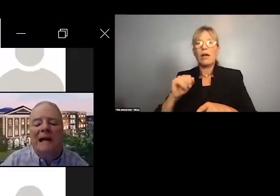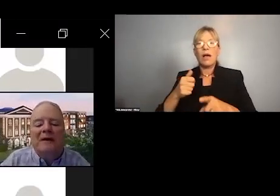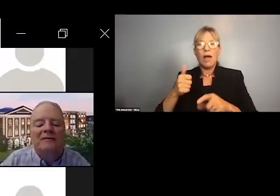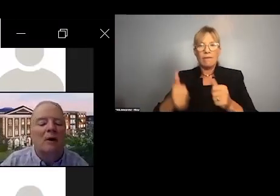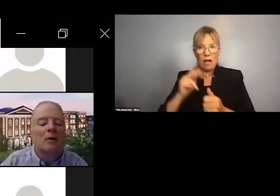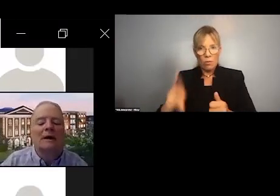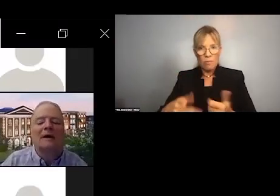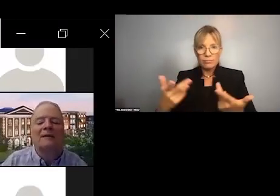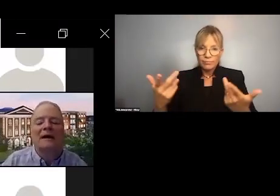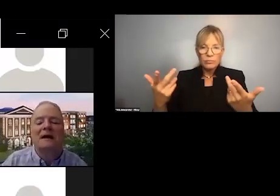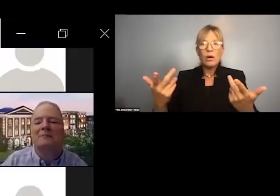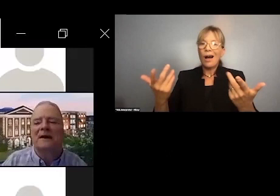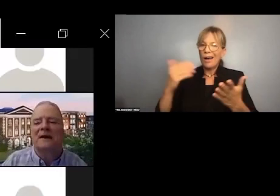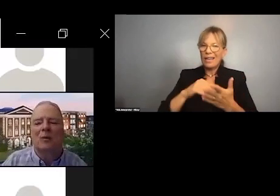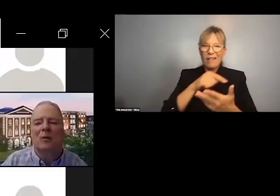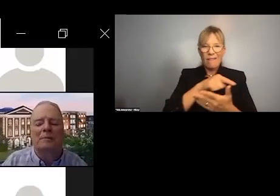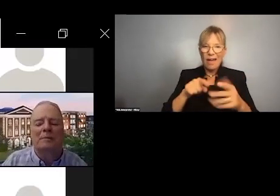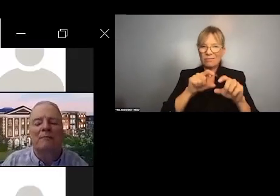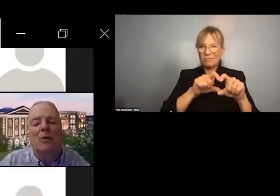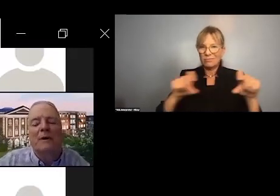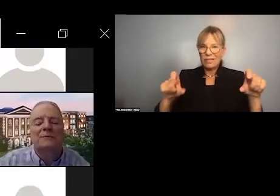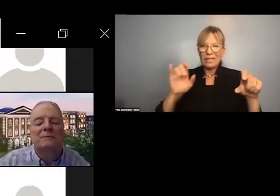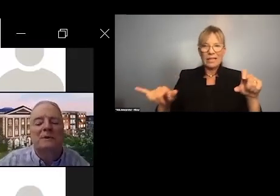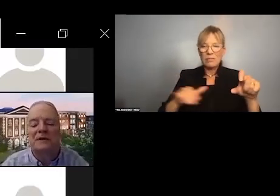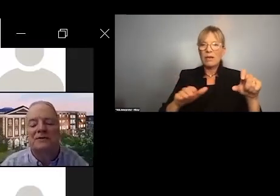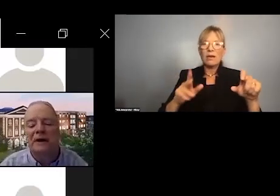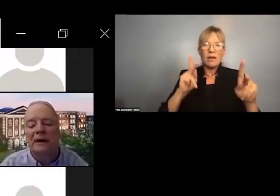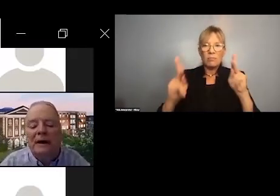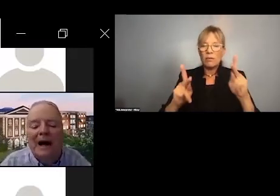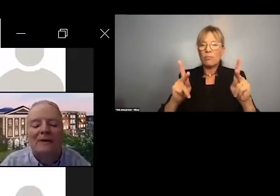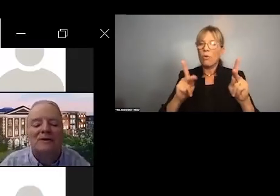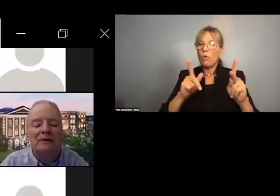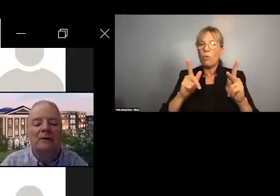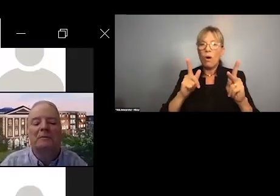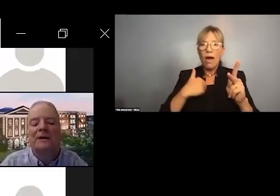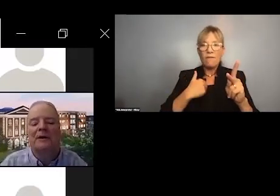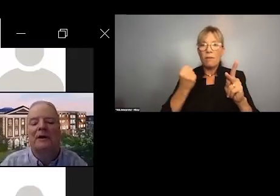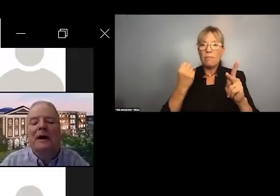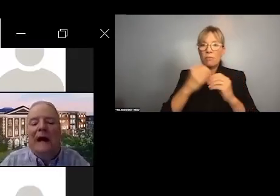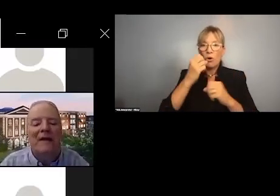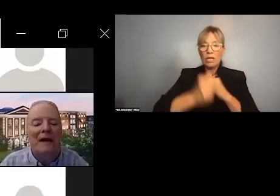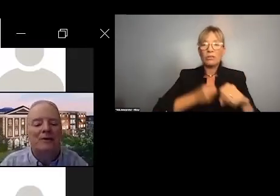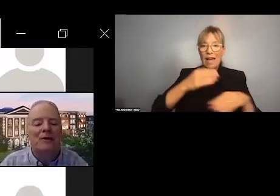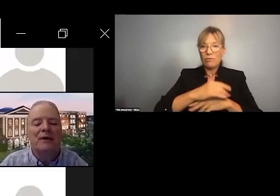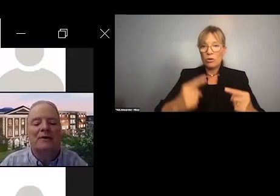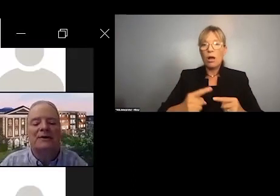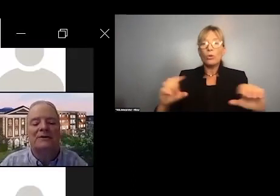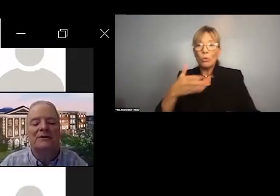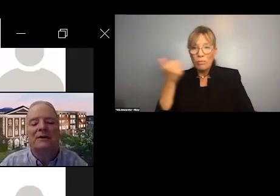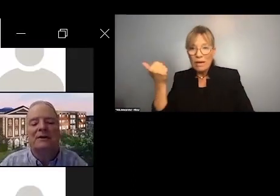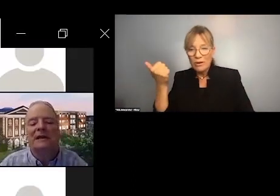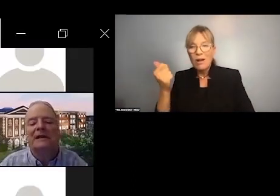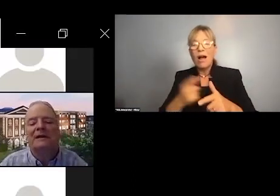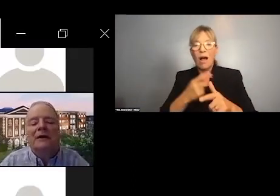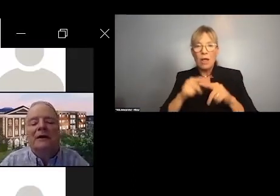follow-up. So again, that same thing where people with more years post-injury actually doing better. And then I would draw your